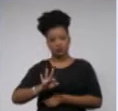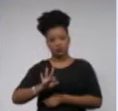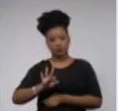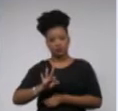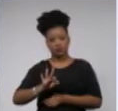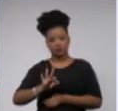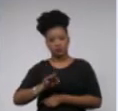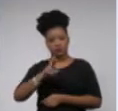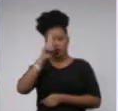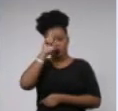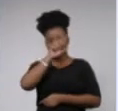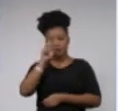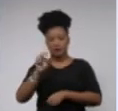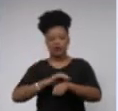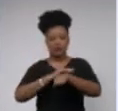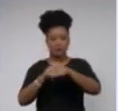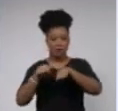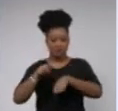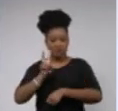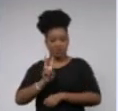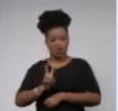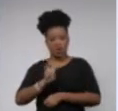548 in the Naval Hospital,